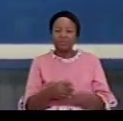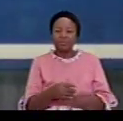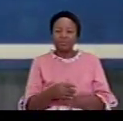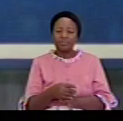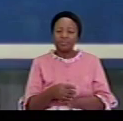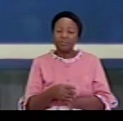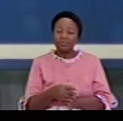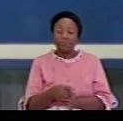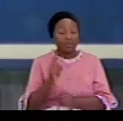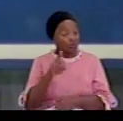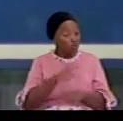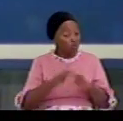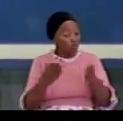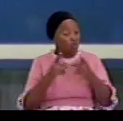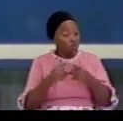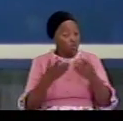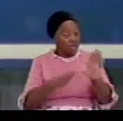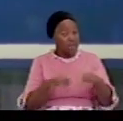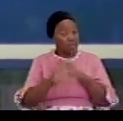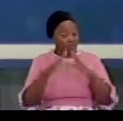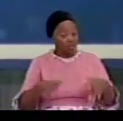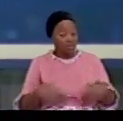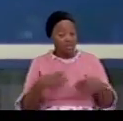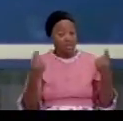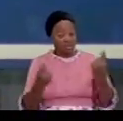You don't want to die in your sin.